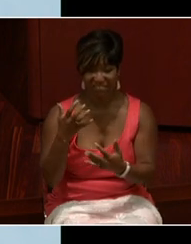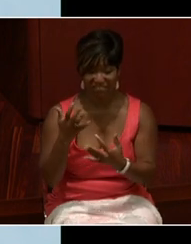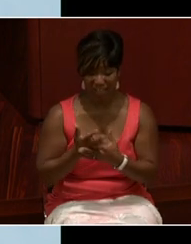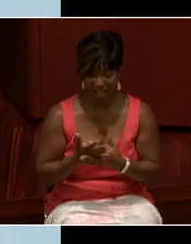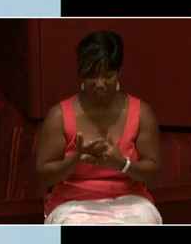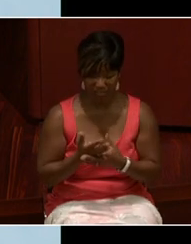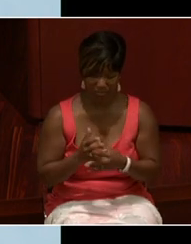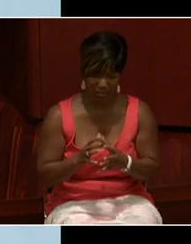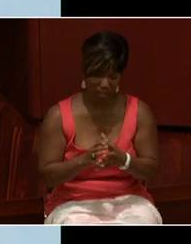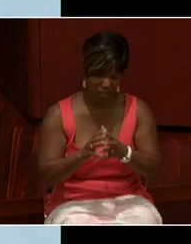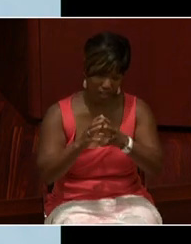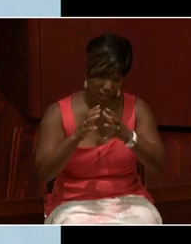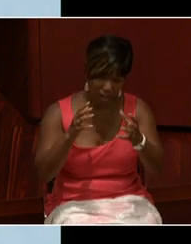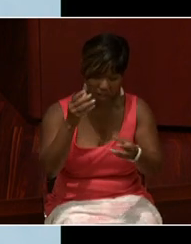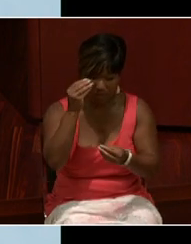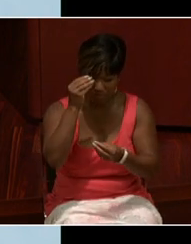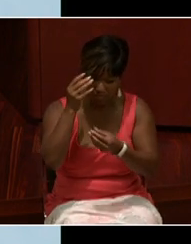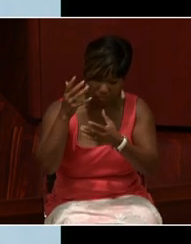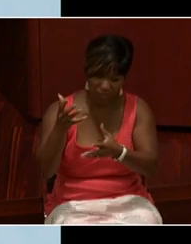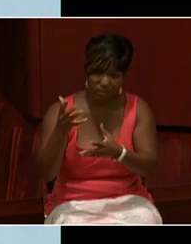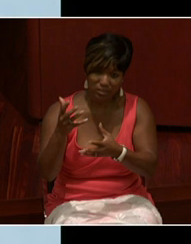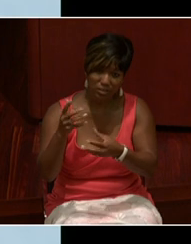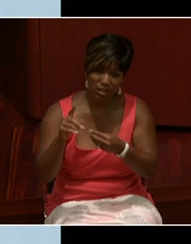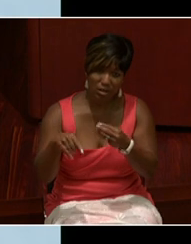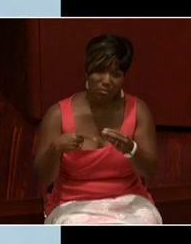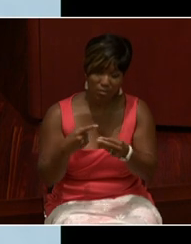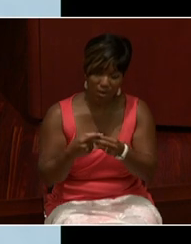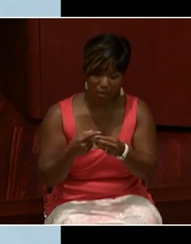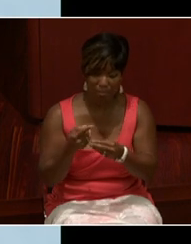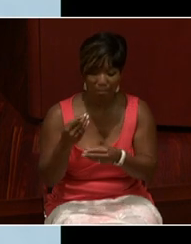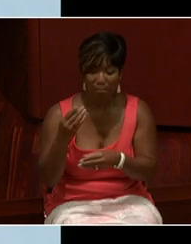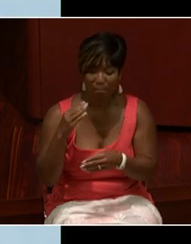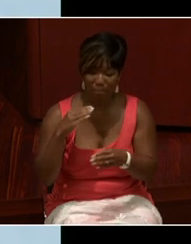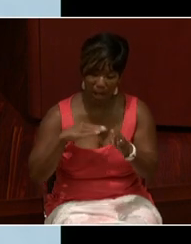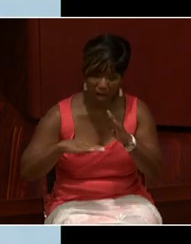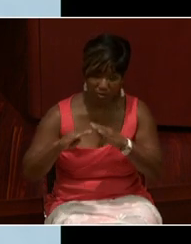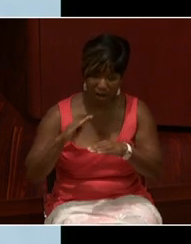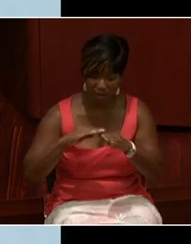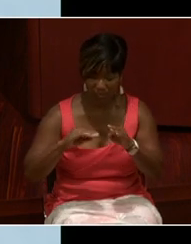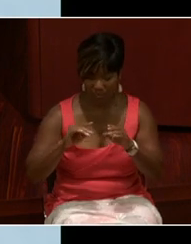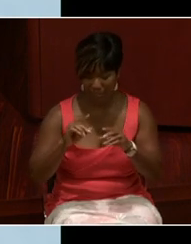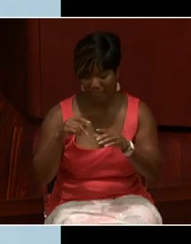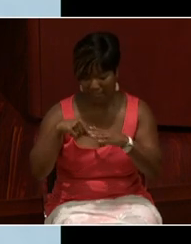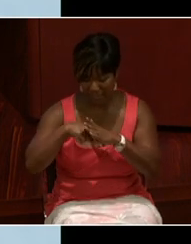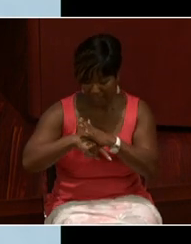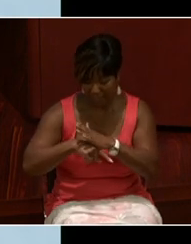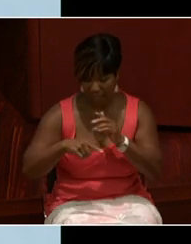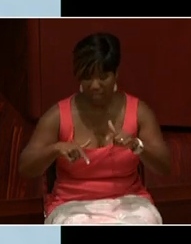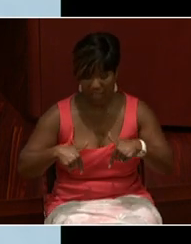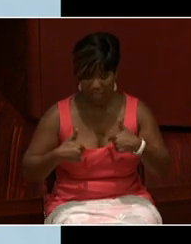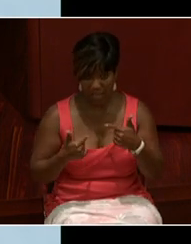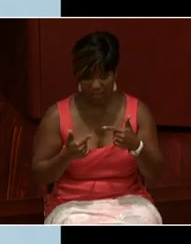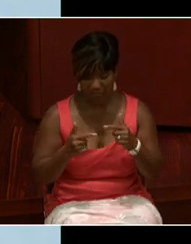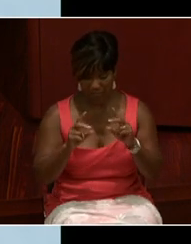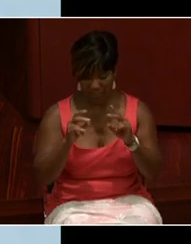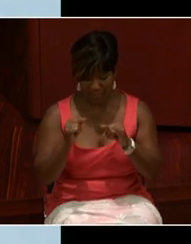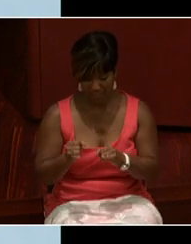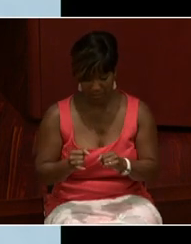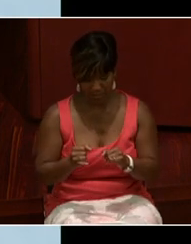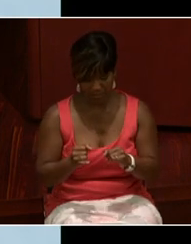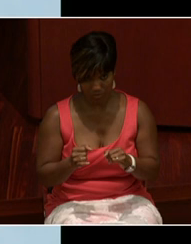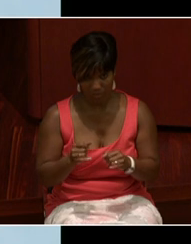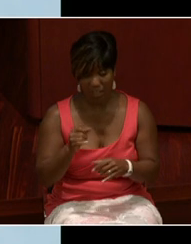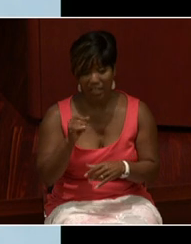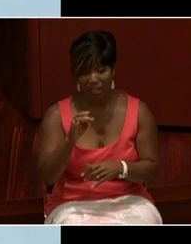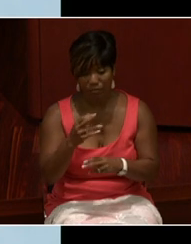with information providing unsurpassed biographical details on the life of its subjects. Those who use prison records